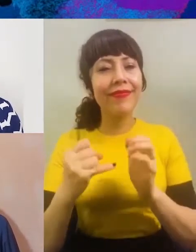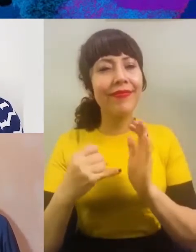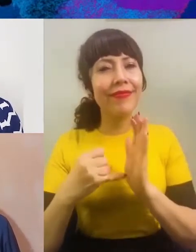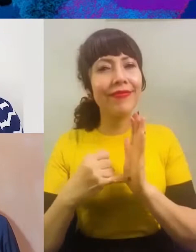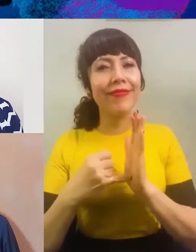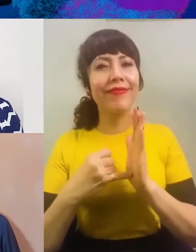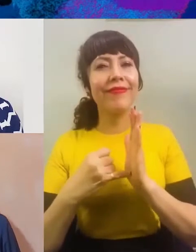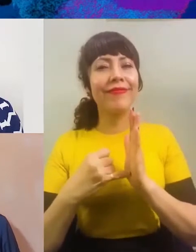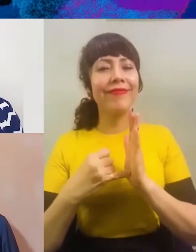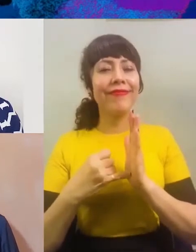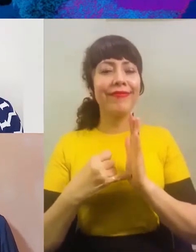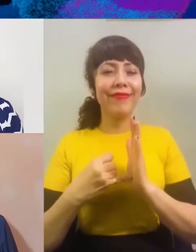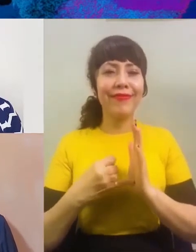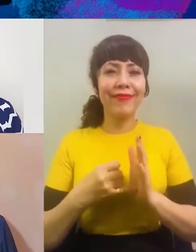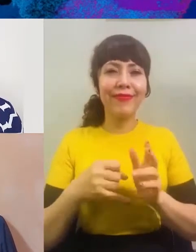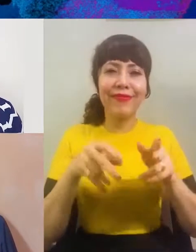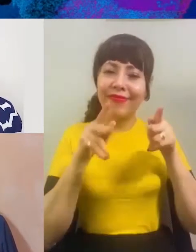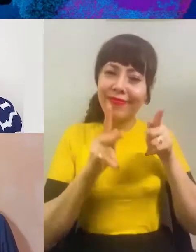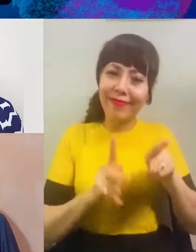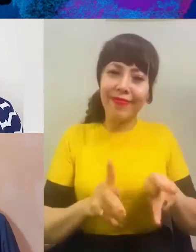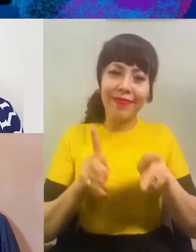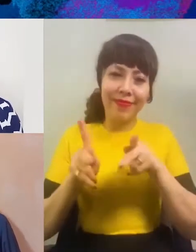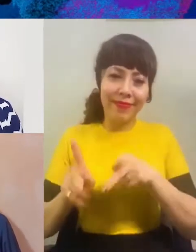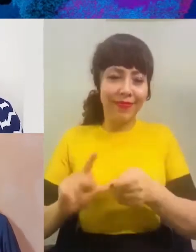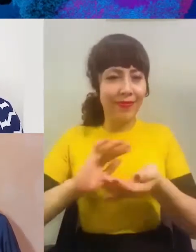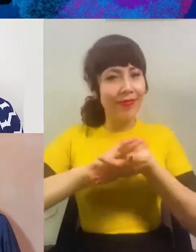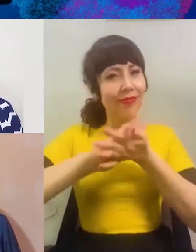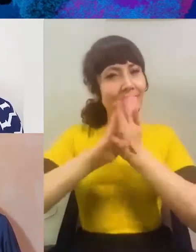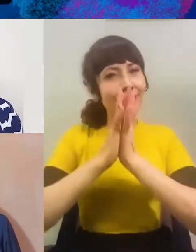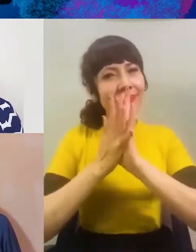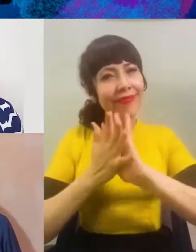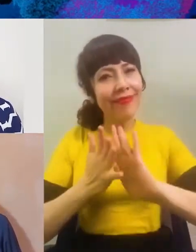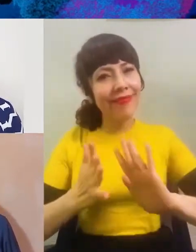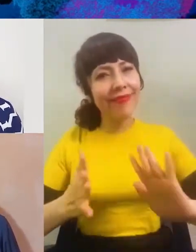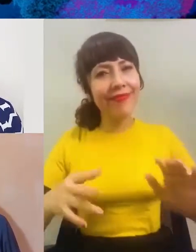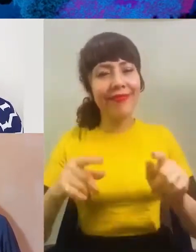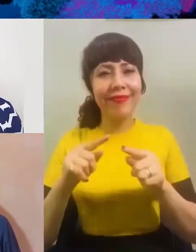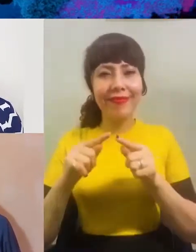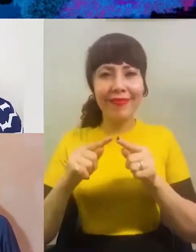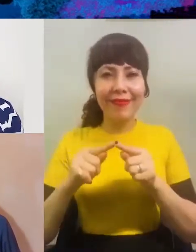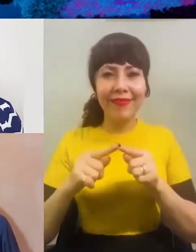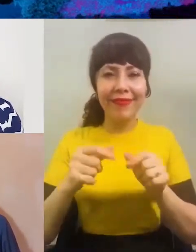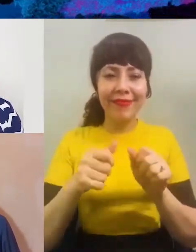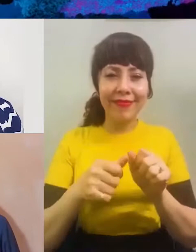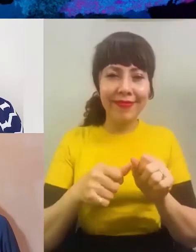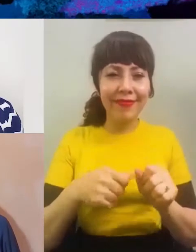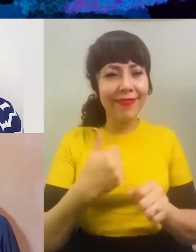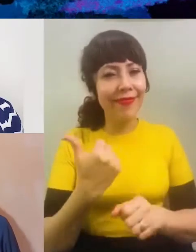Peace into each other.